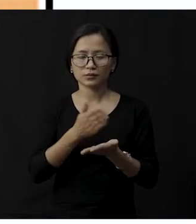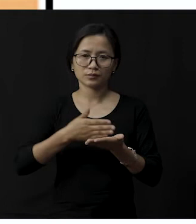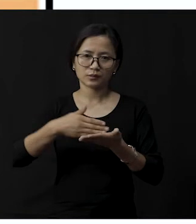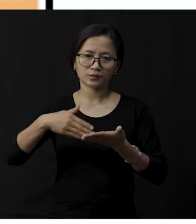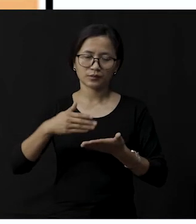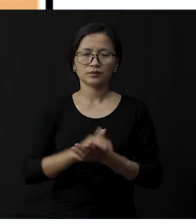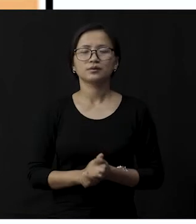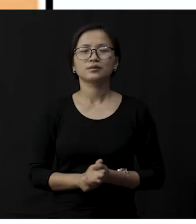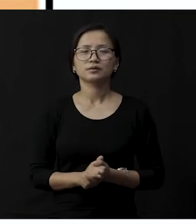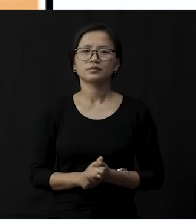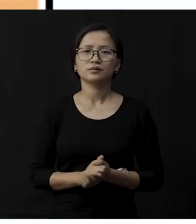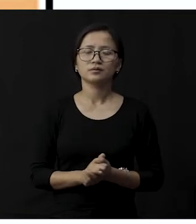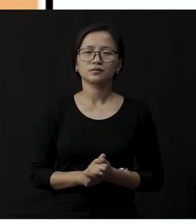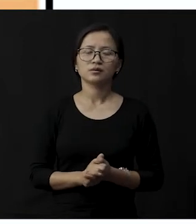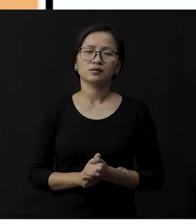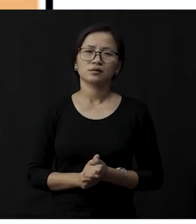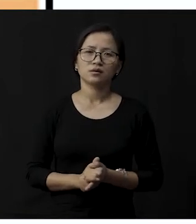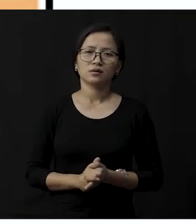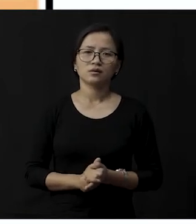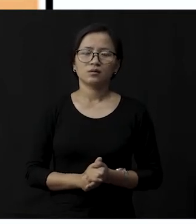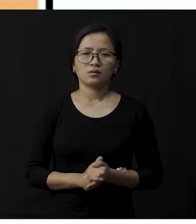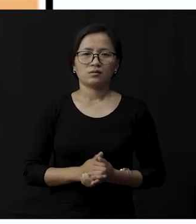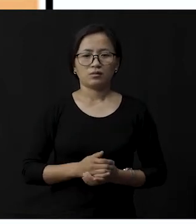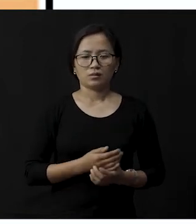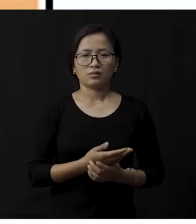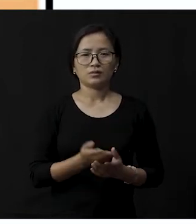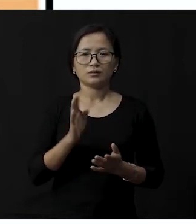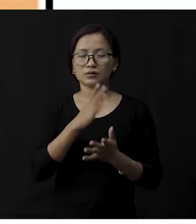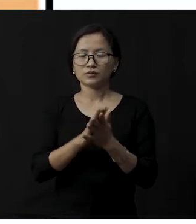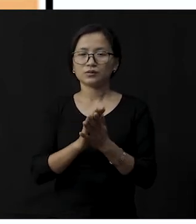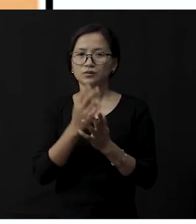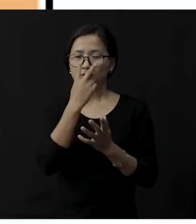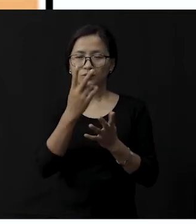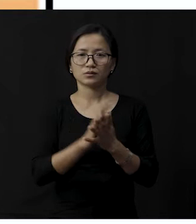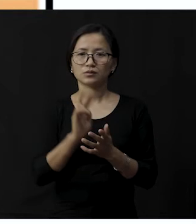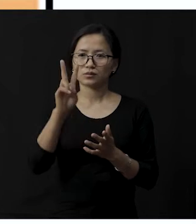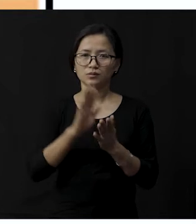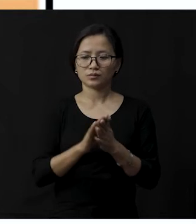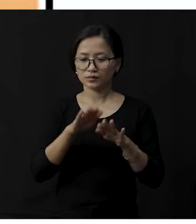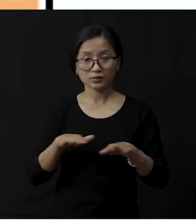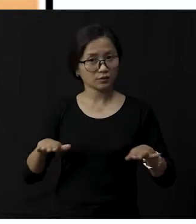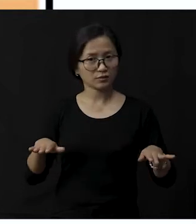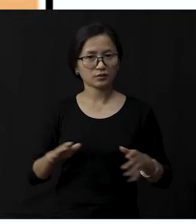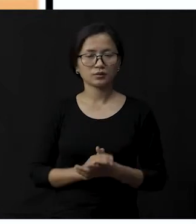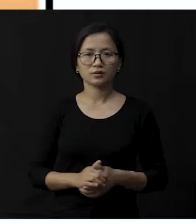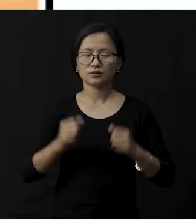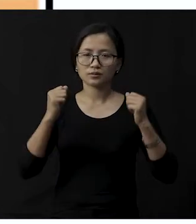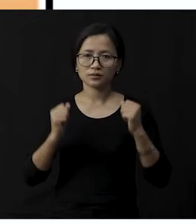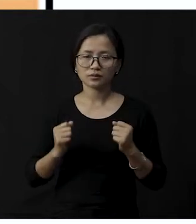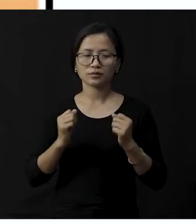scene, and then this scene where you see two children sitting